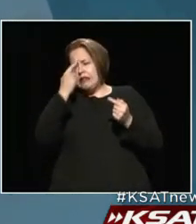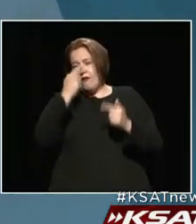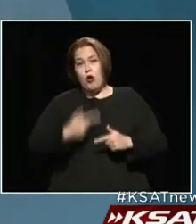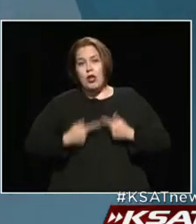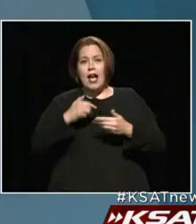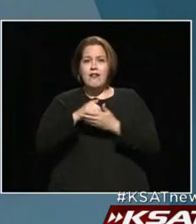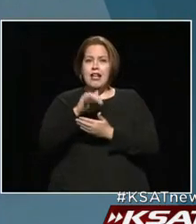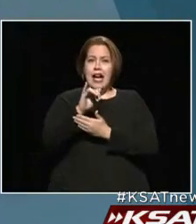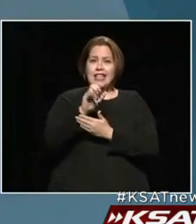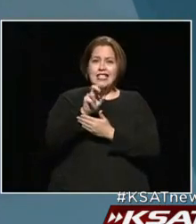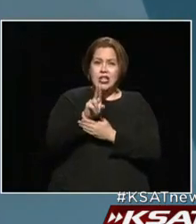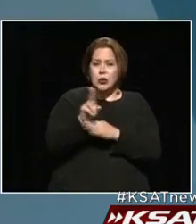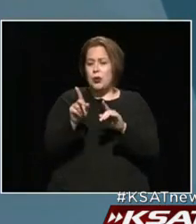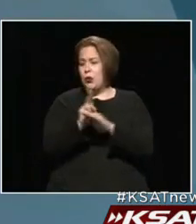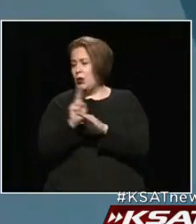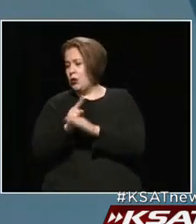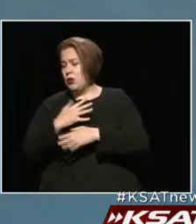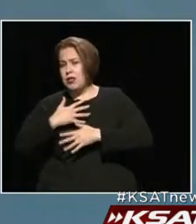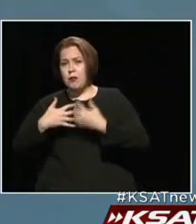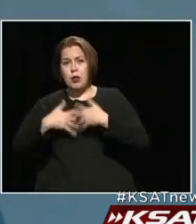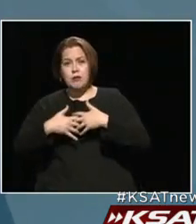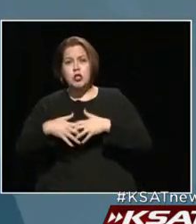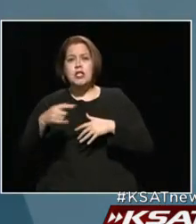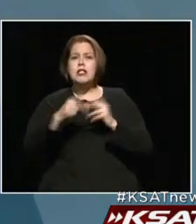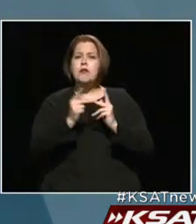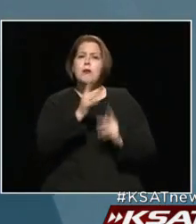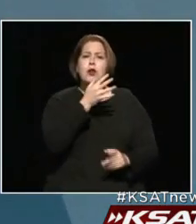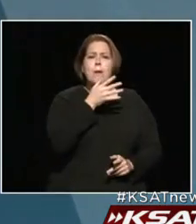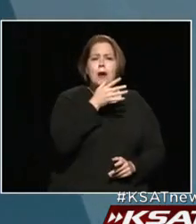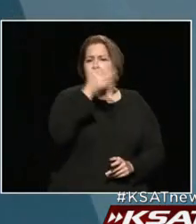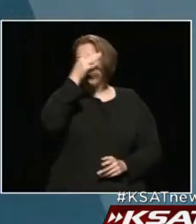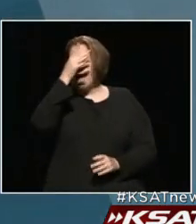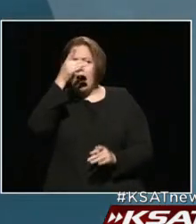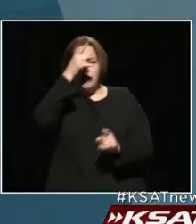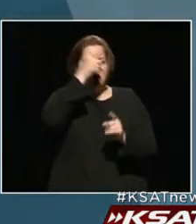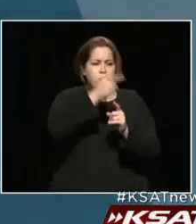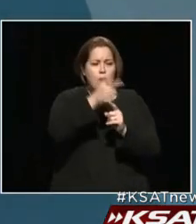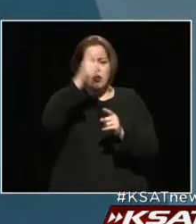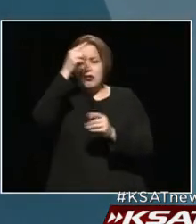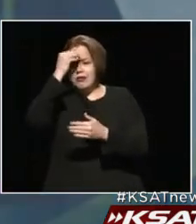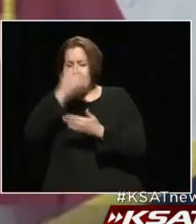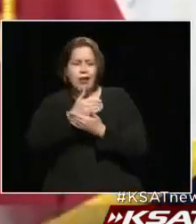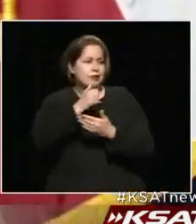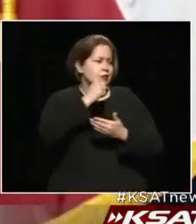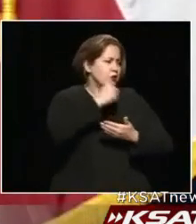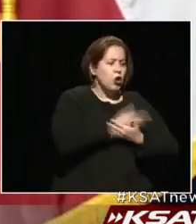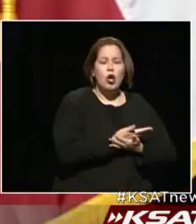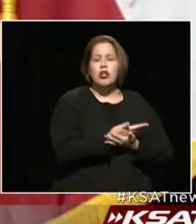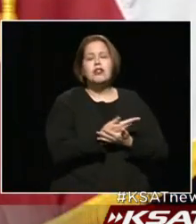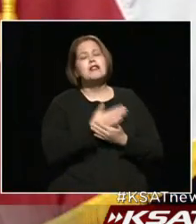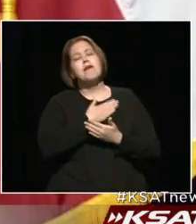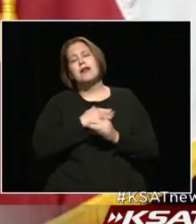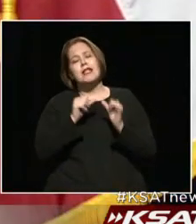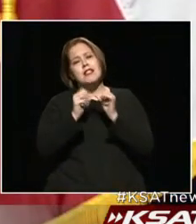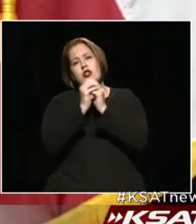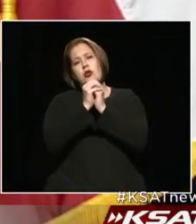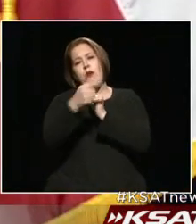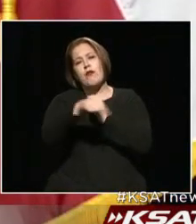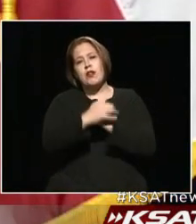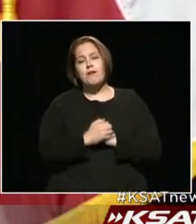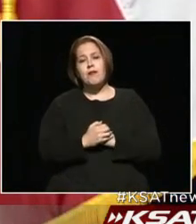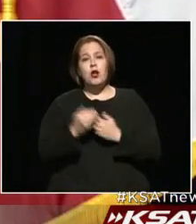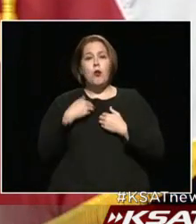the ICU and on ventilators, these are people's mothers, fathers, brothers, sons, daughters. Please keep them in your prayers. We